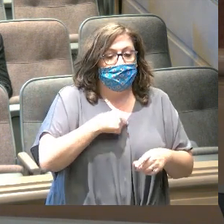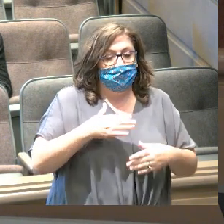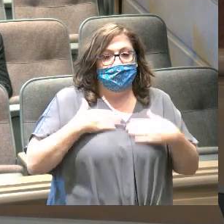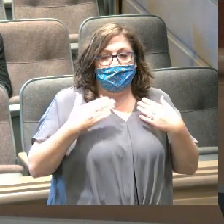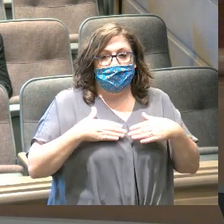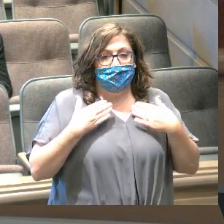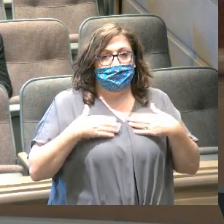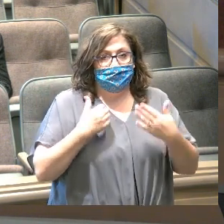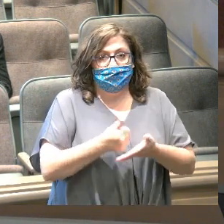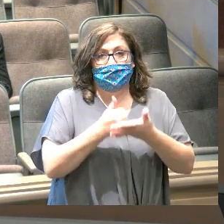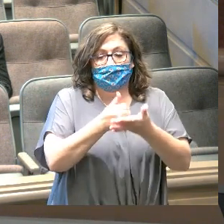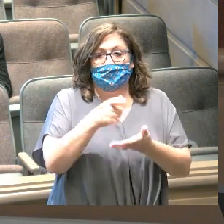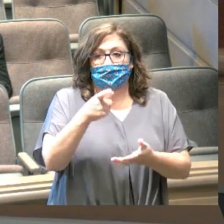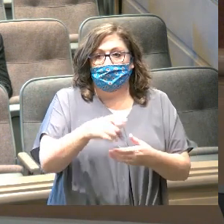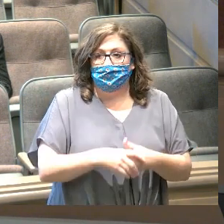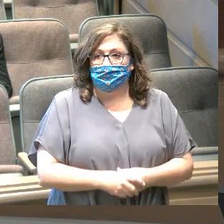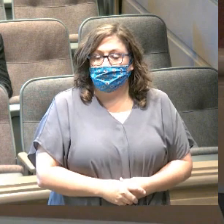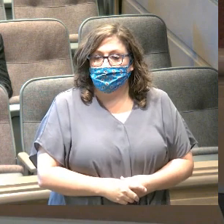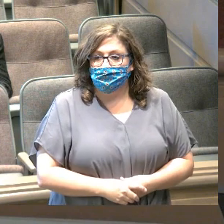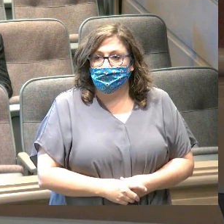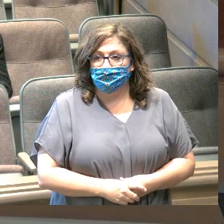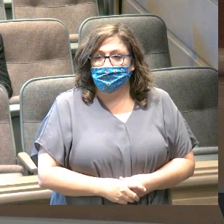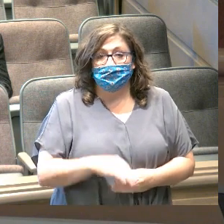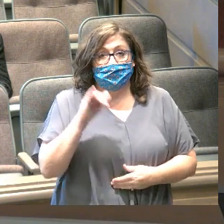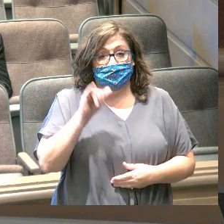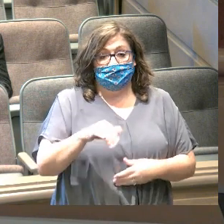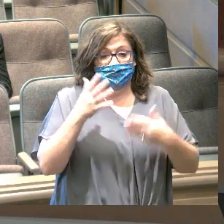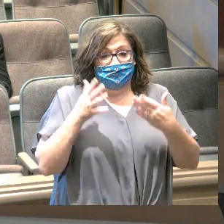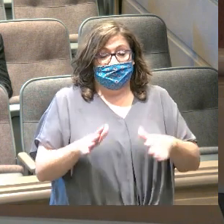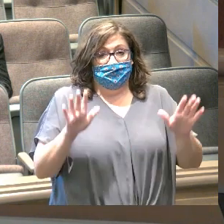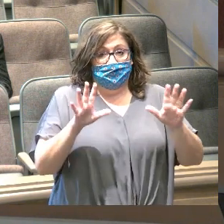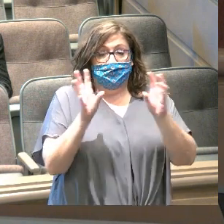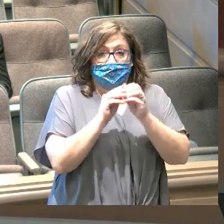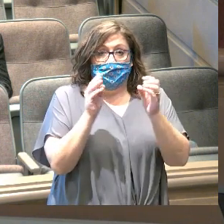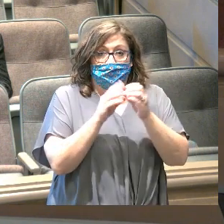to assist you in any way we can. This will end our press